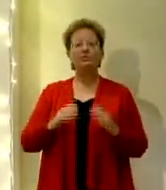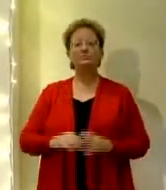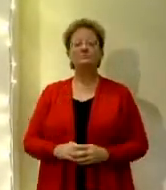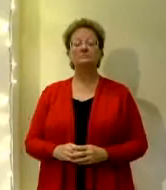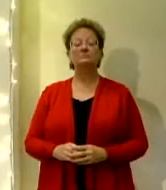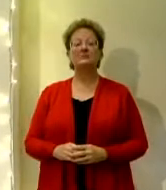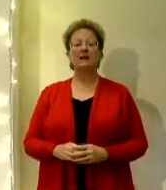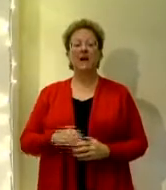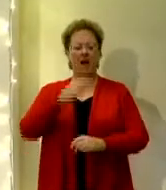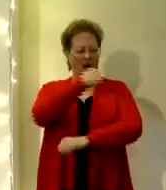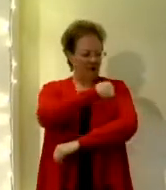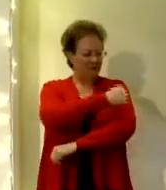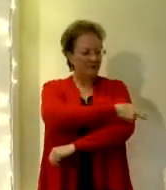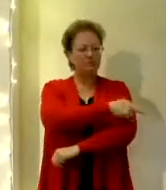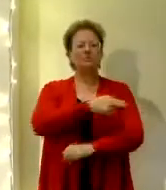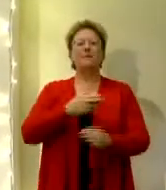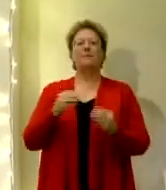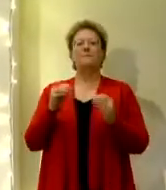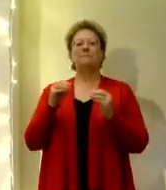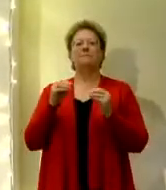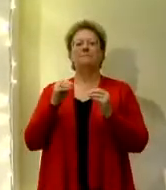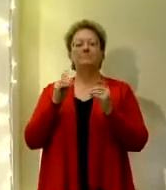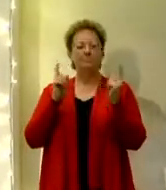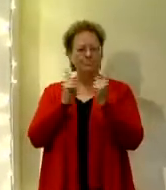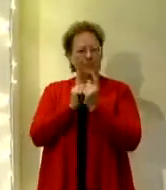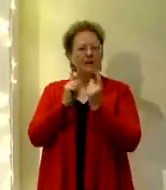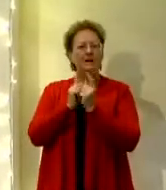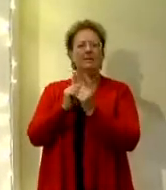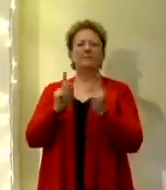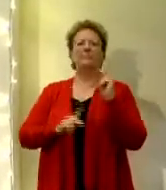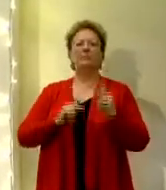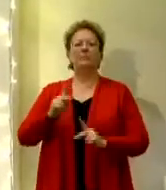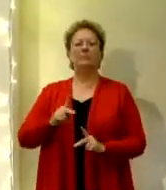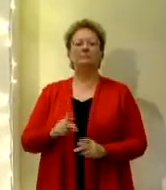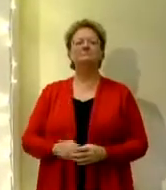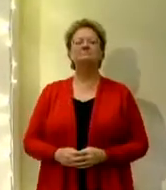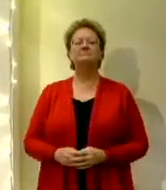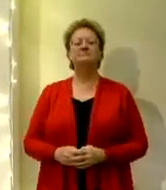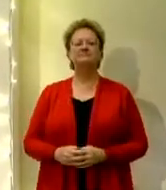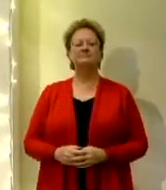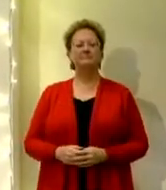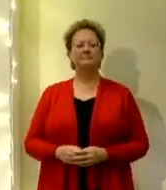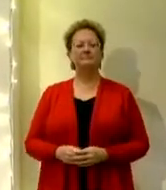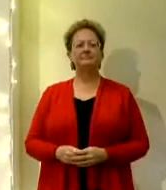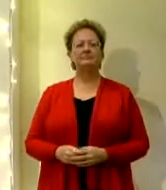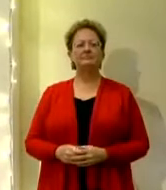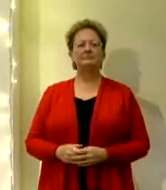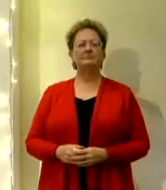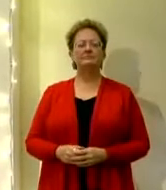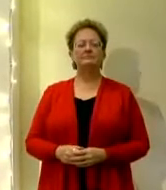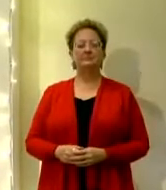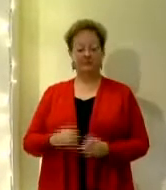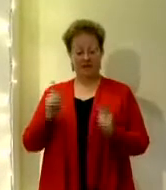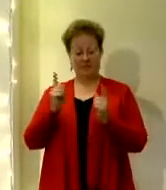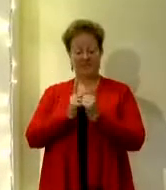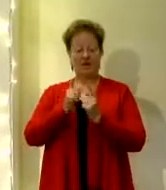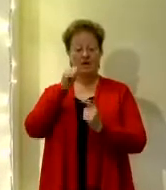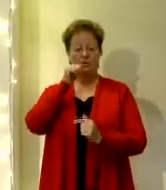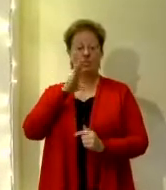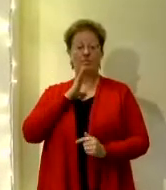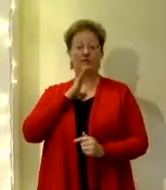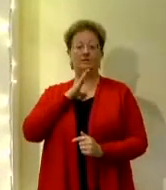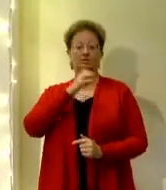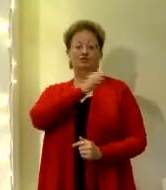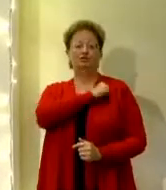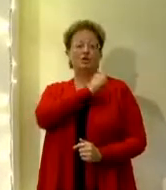who were in the hospital, you know, just to kind of get the lay of the land and know who's there. And so we went to go meet with Shirley Jones, and we